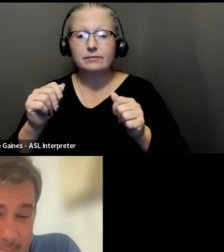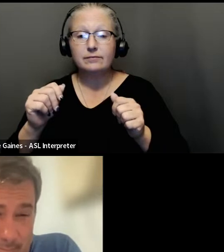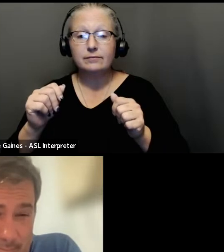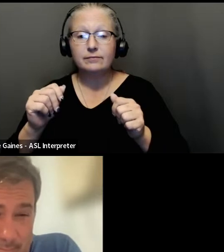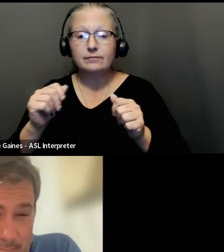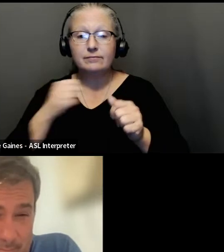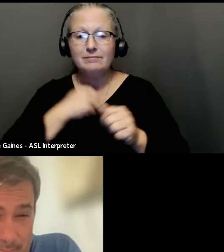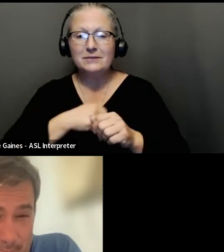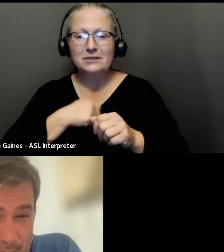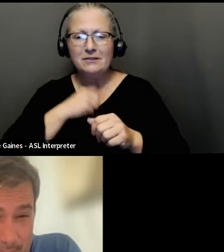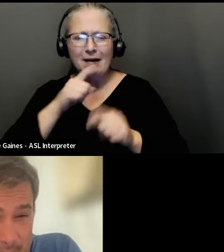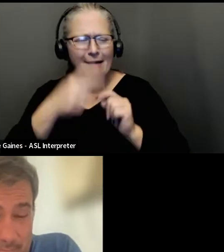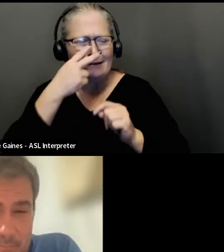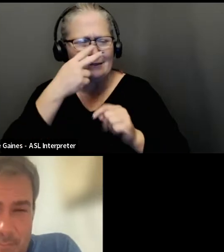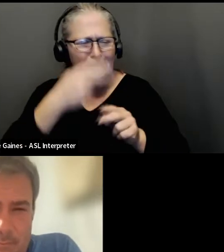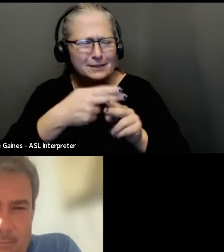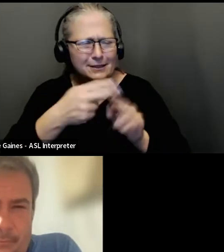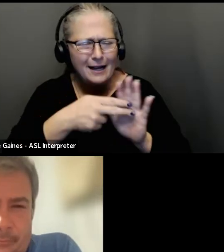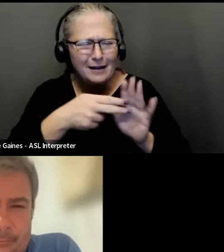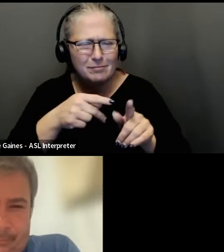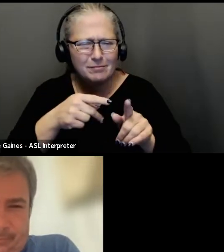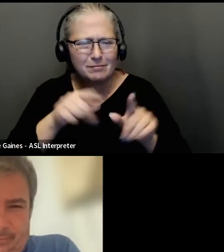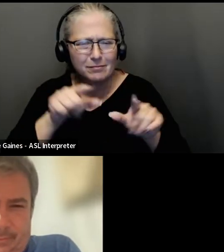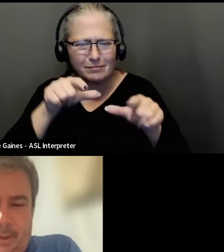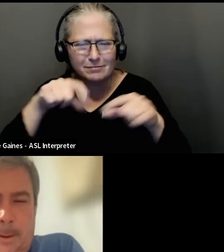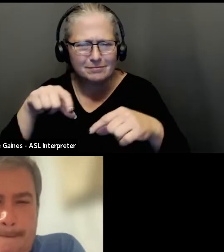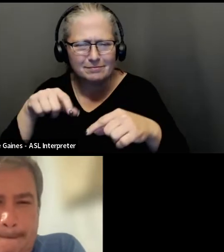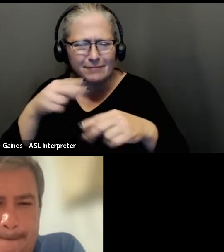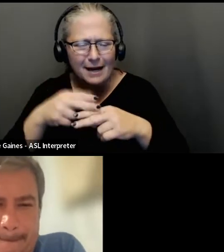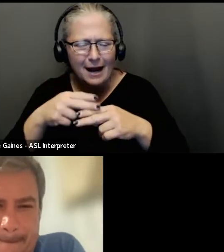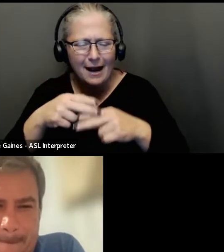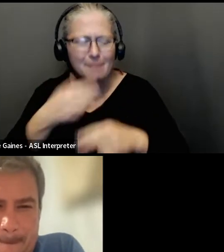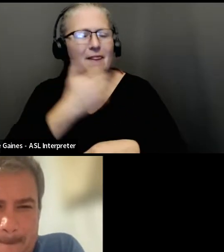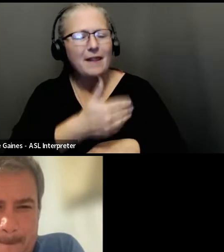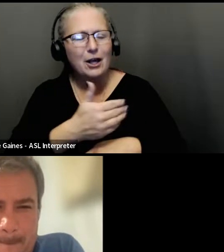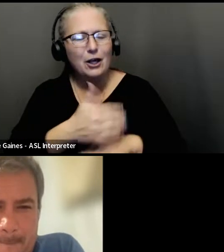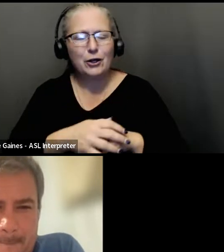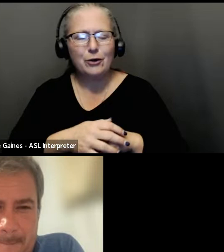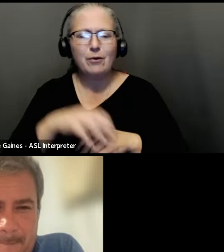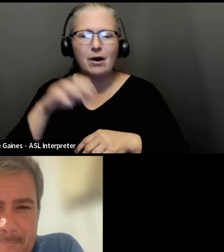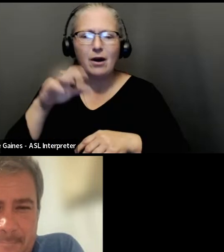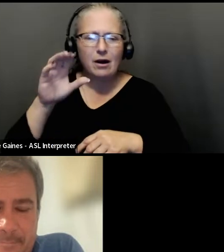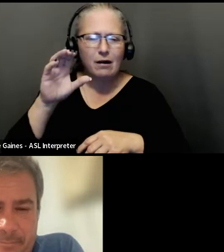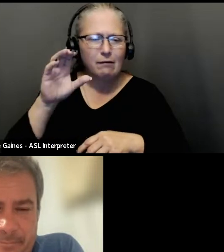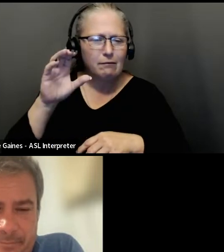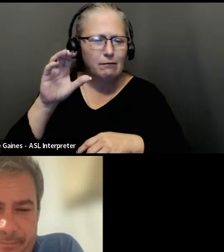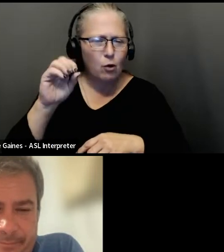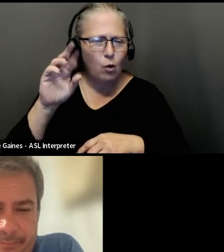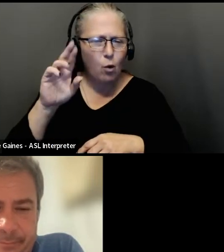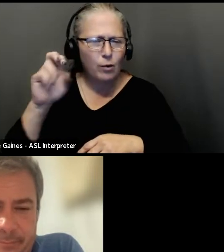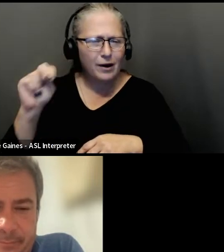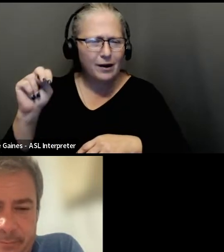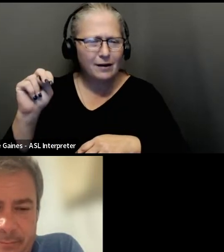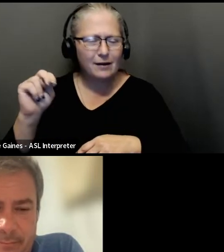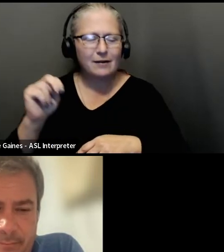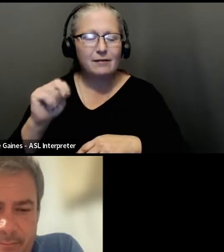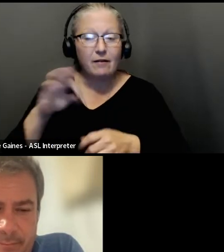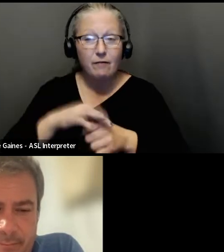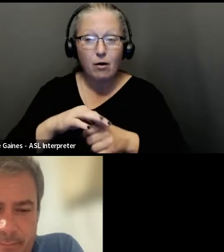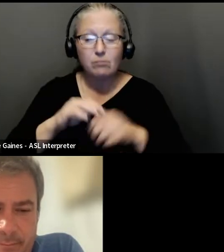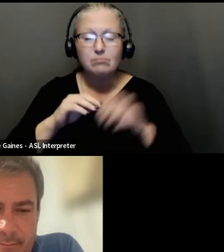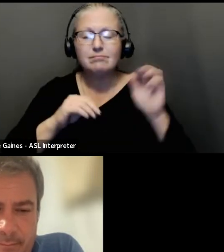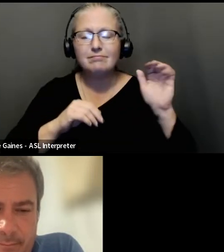I'm sorry, I can't see your names. Can you turn them for me? Thank you. Kareen, how do you vote? Aye.